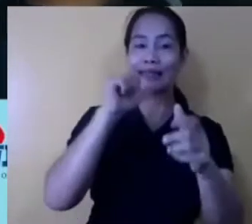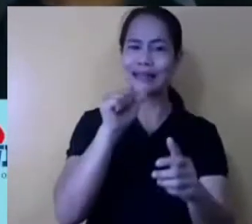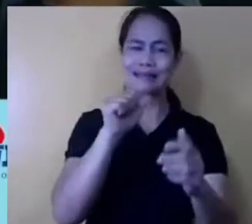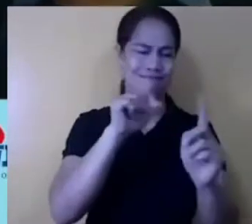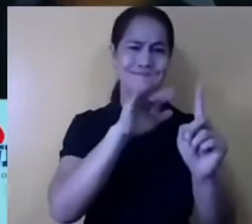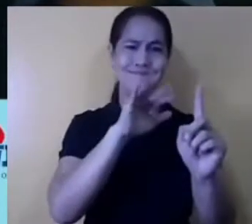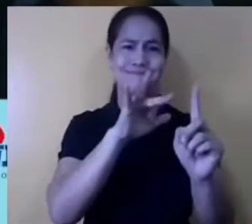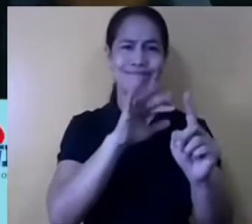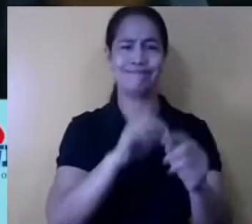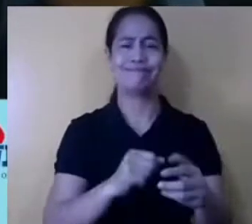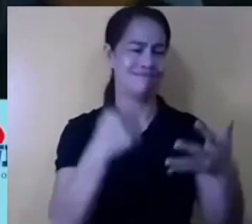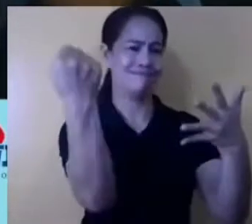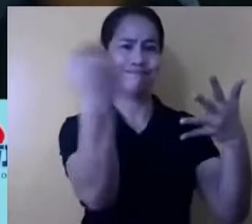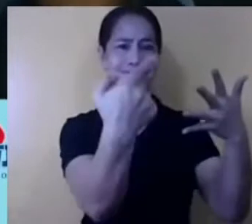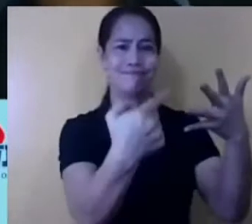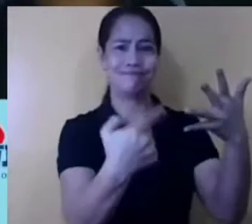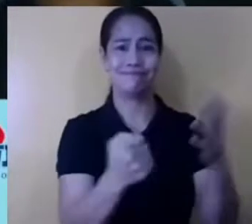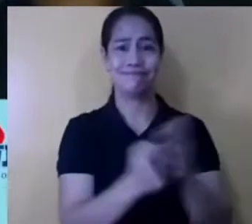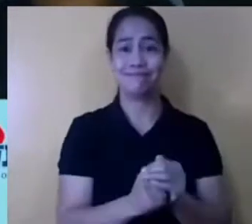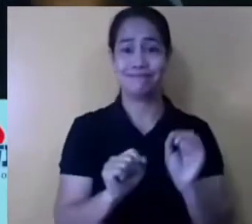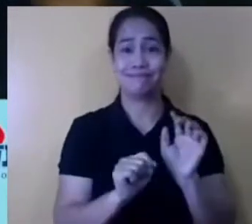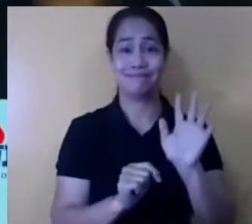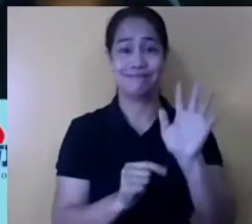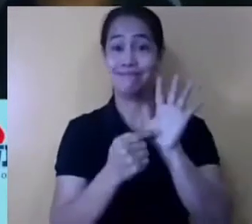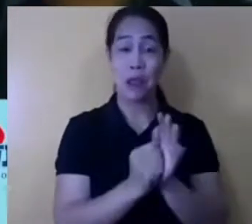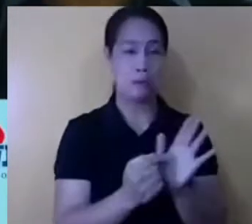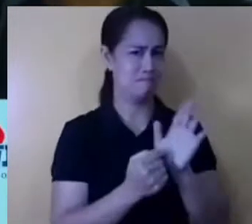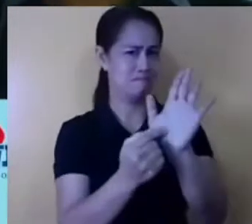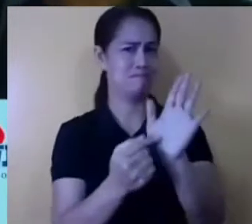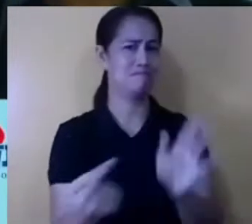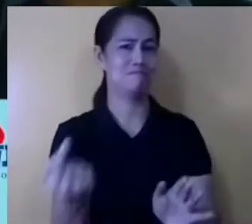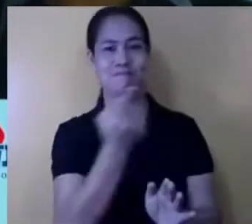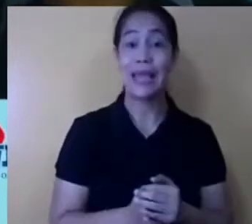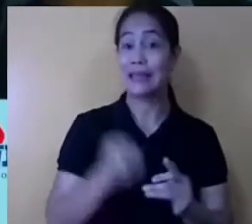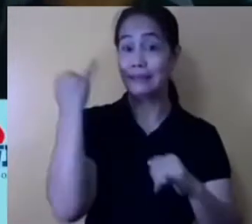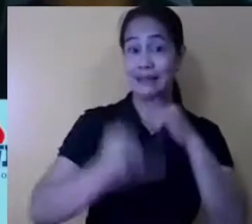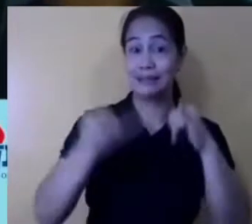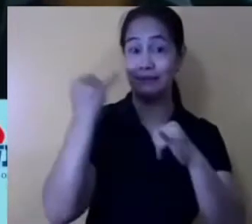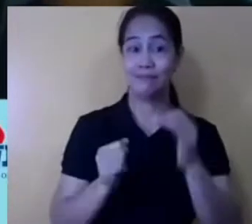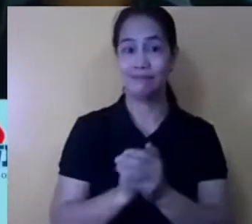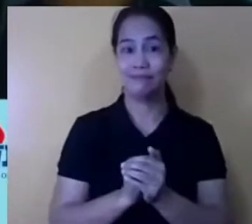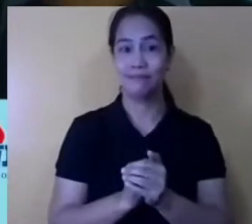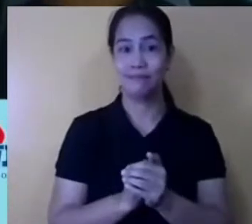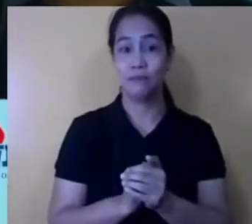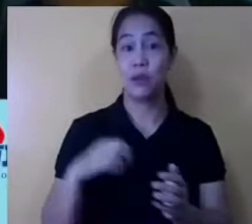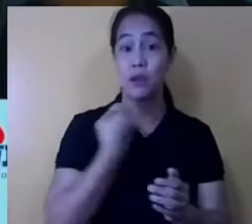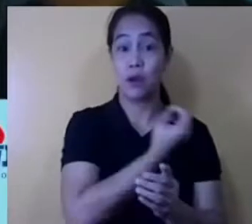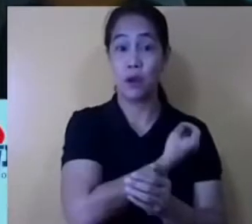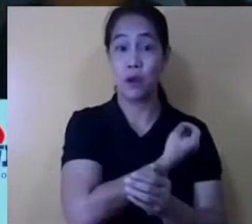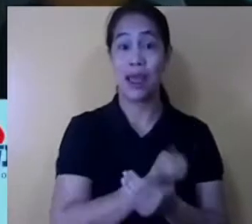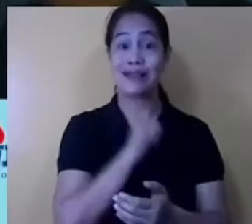indicators, highlighted all again on your screen. And lastly, our non-classroom